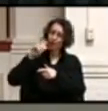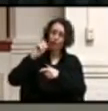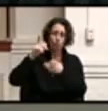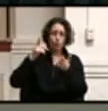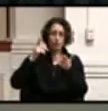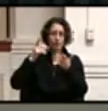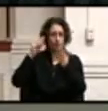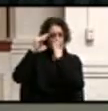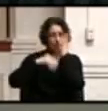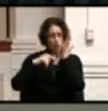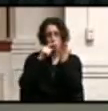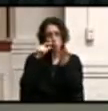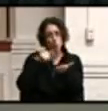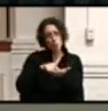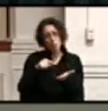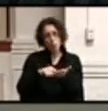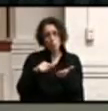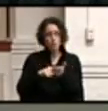bite. So.